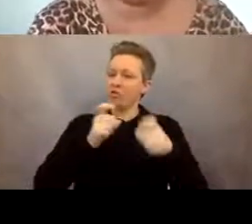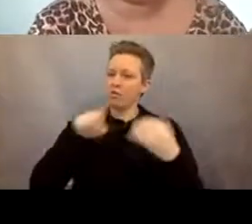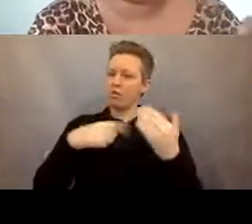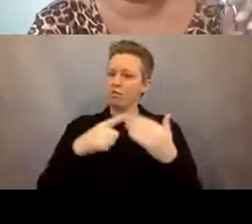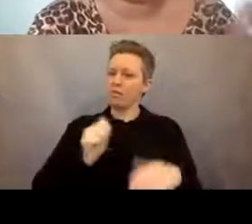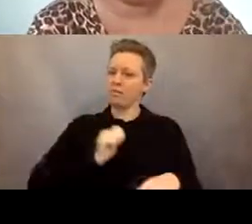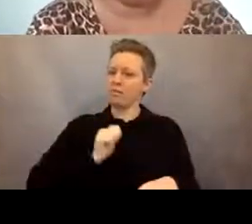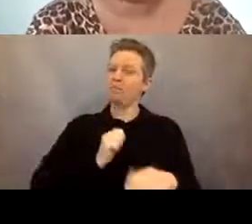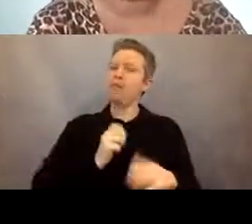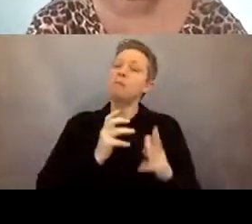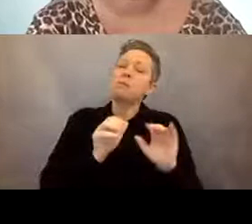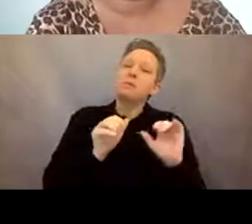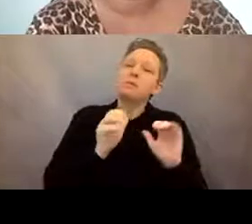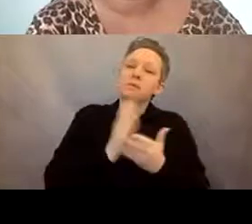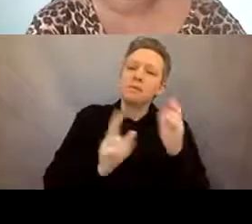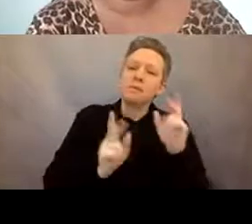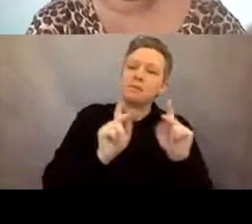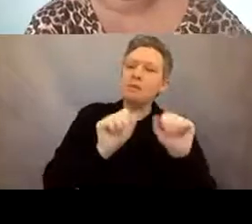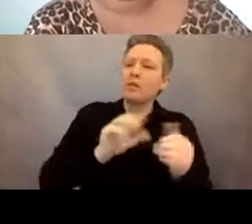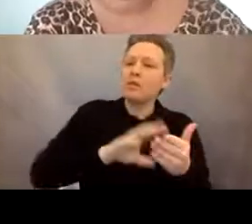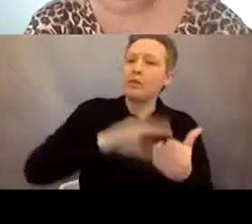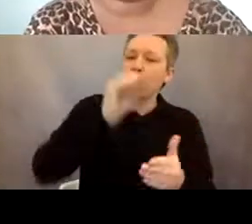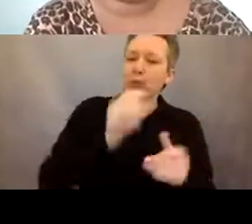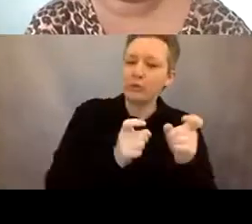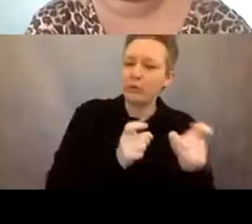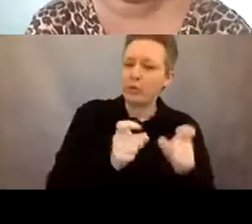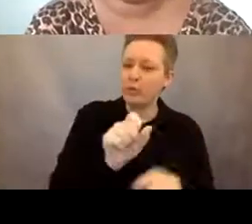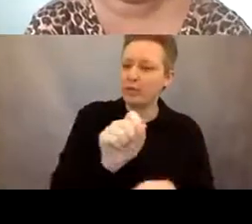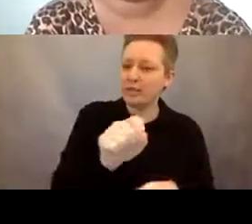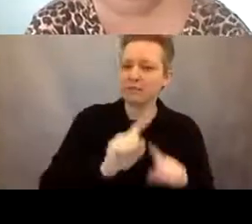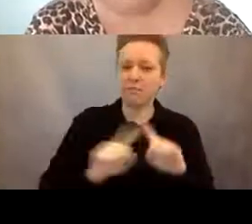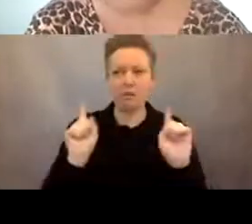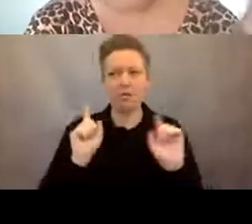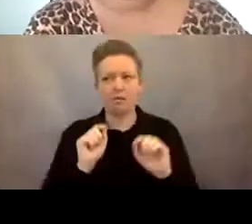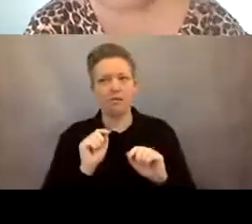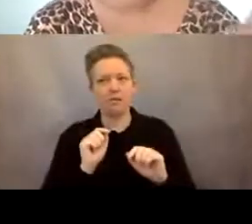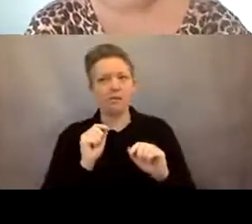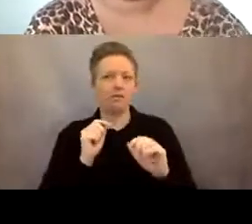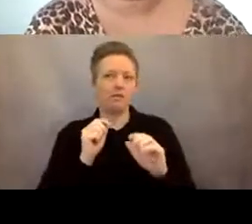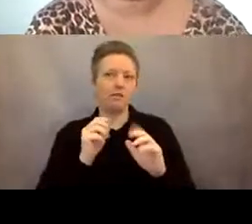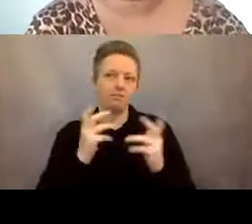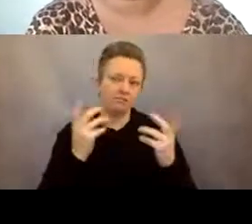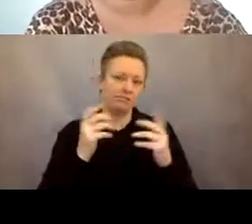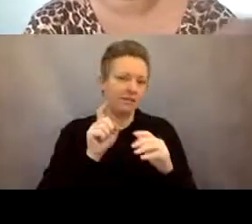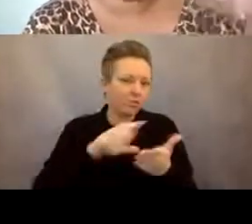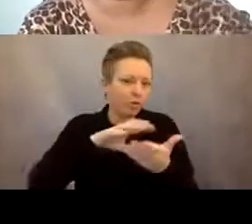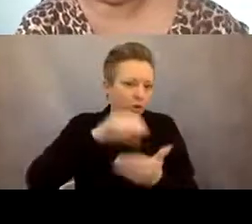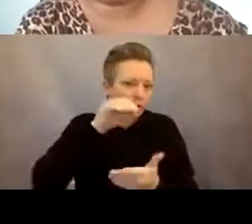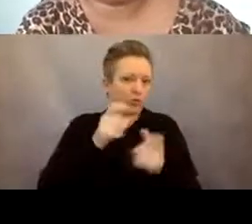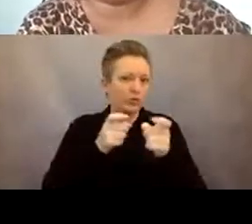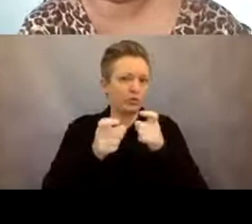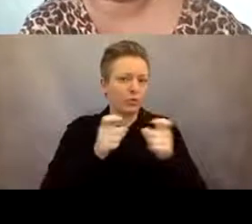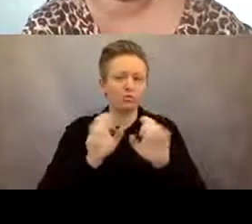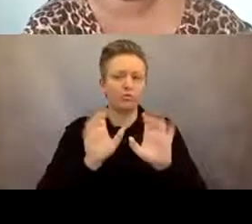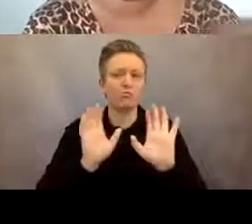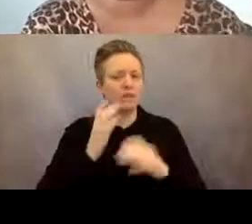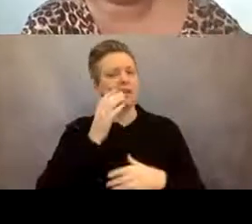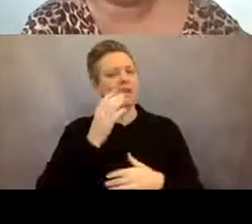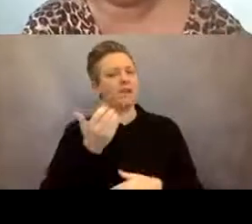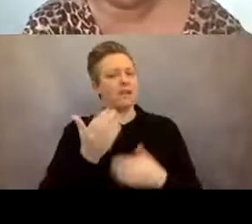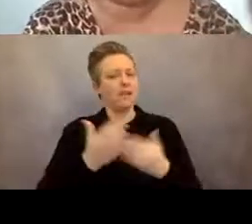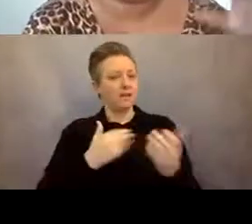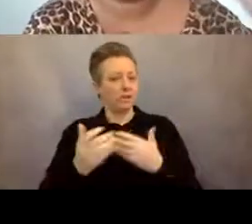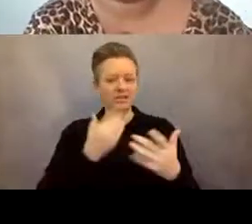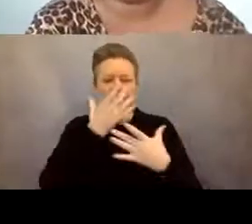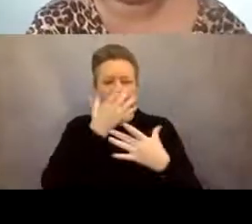really important to think about trauma responses and not just take it personally when a survivor might act out towards you or even